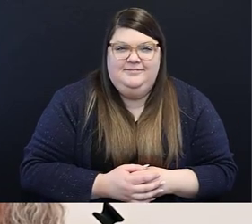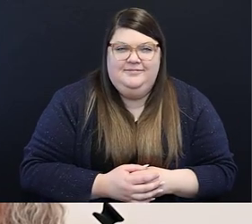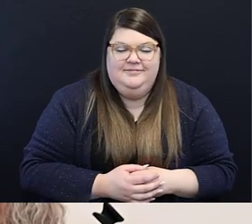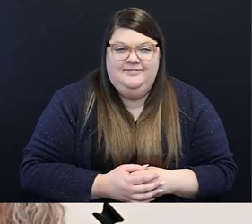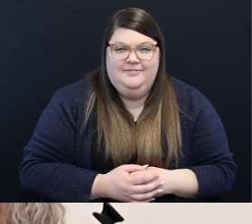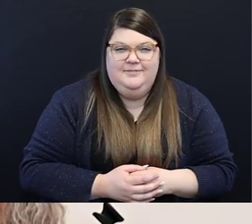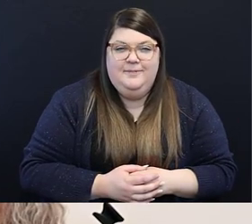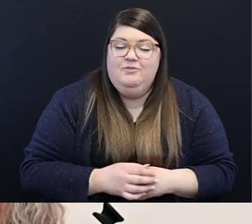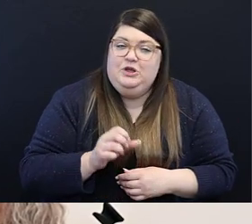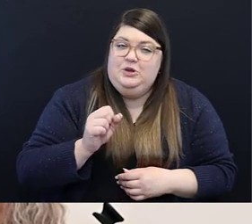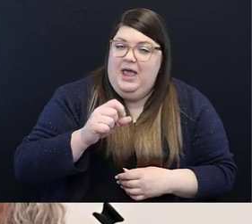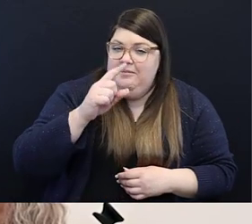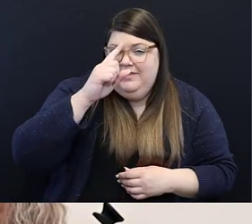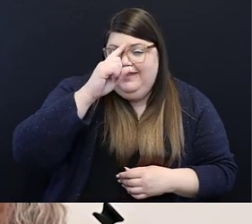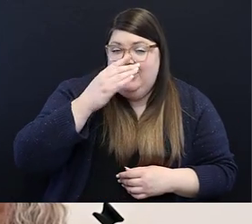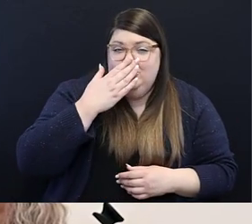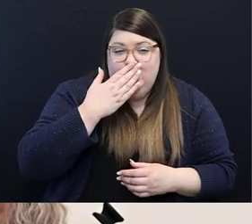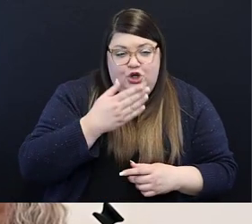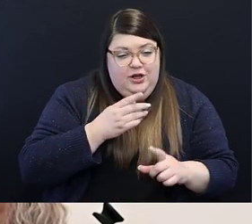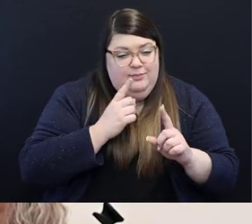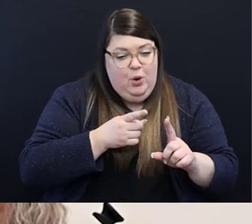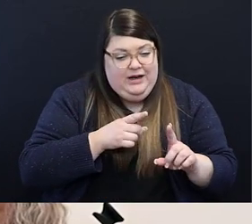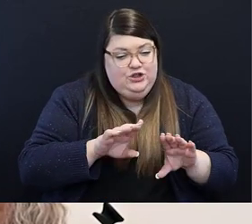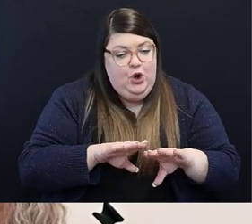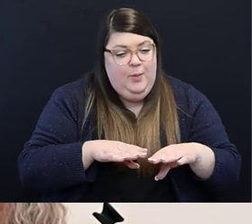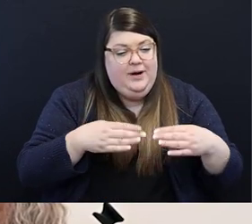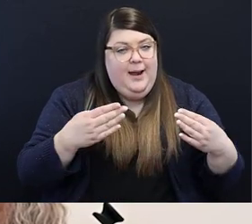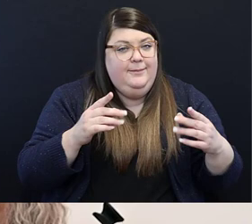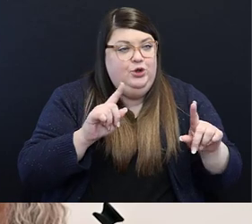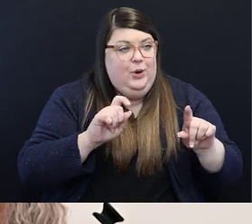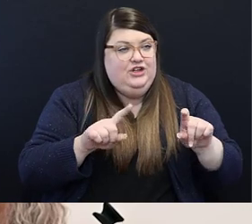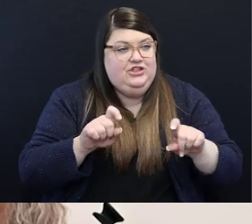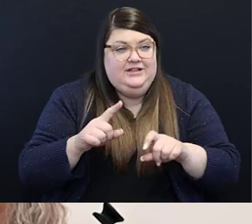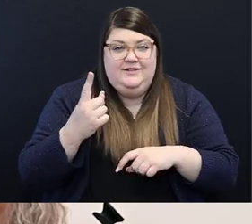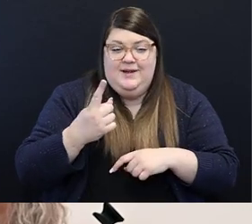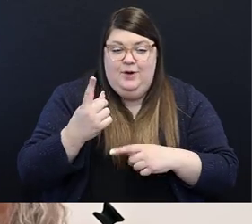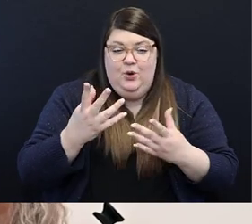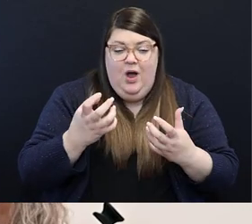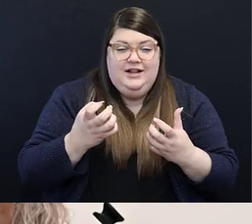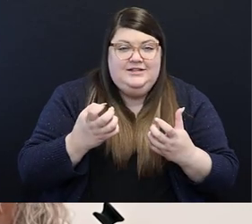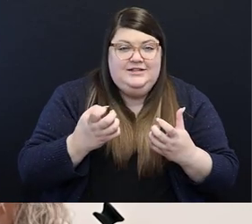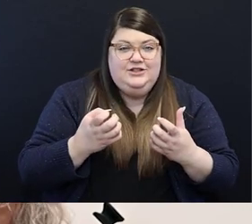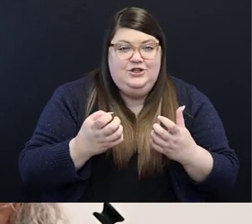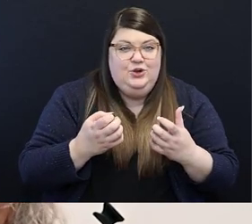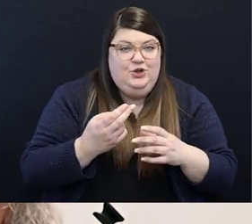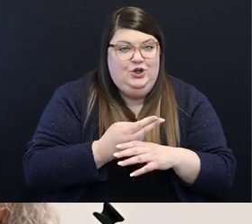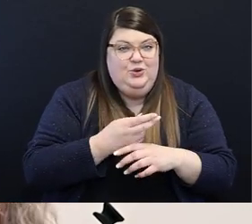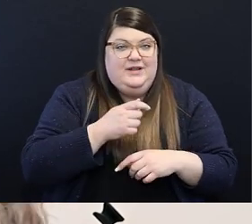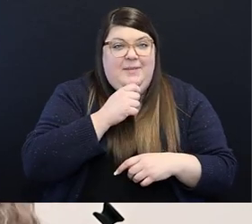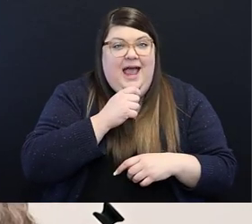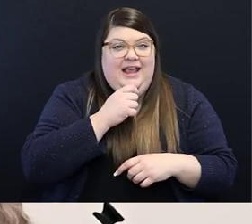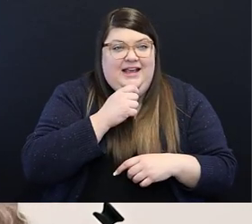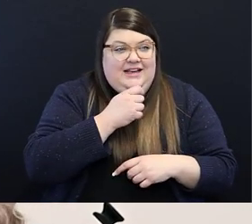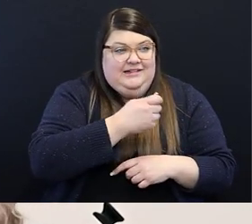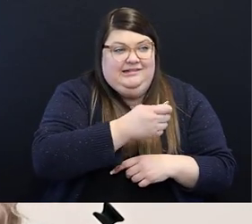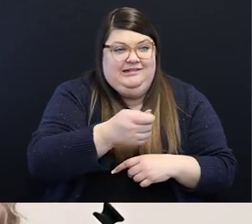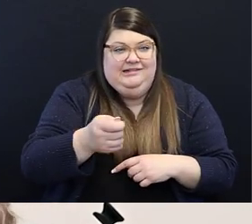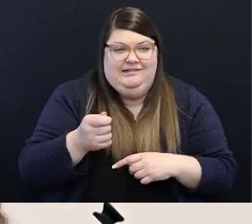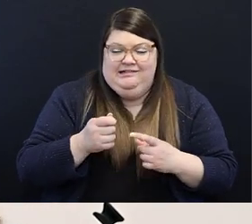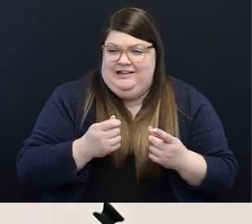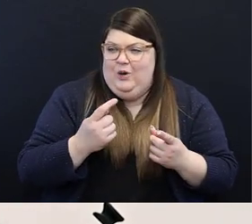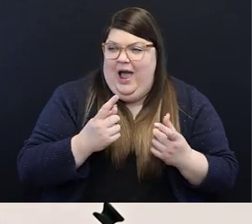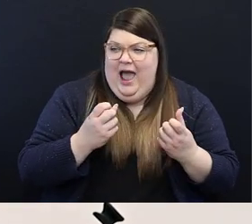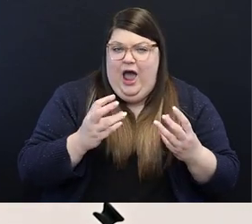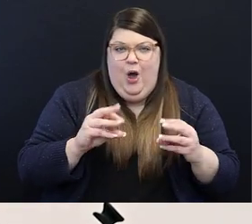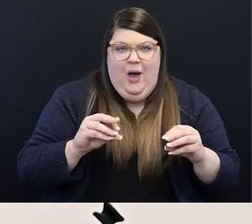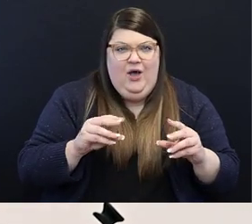So yeah, I think that's a good point to open up to questions if someone wants to run a mic. Wow, this is a really,